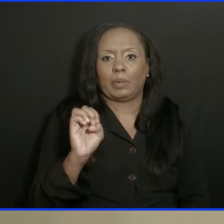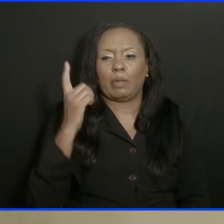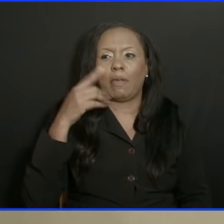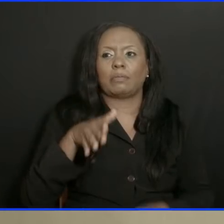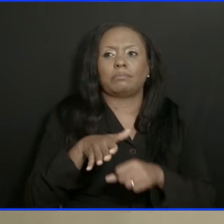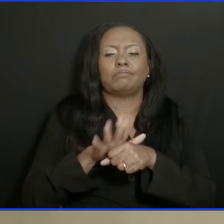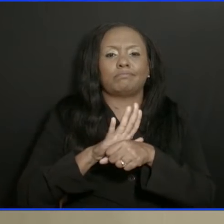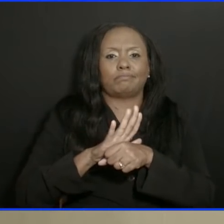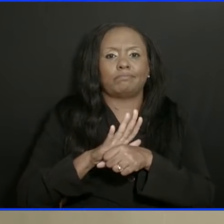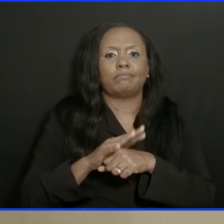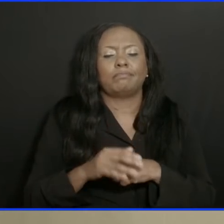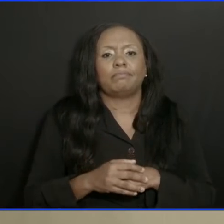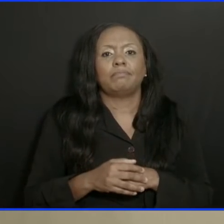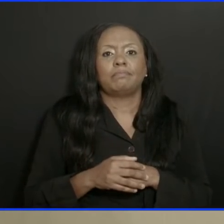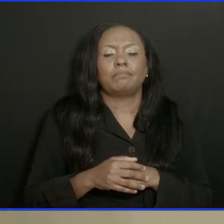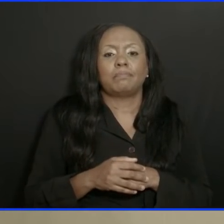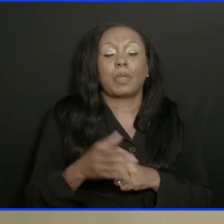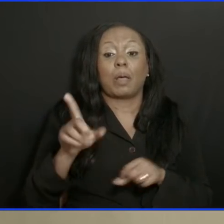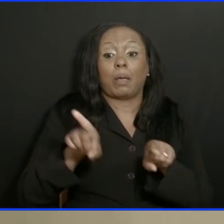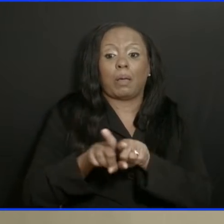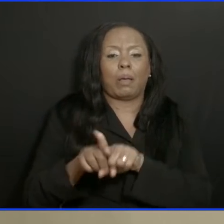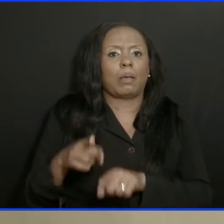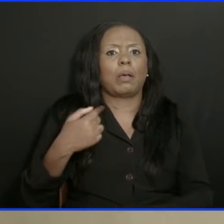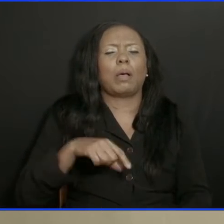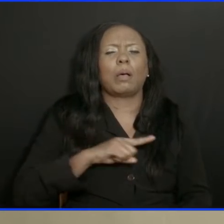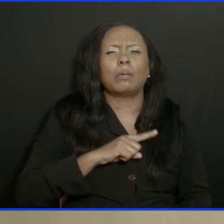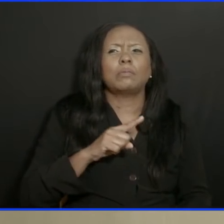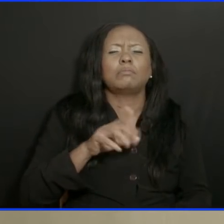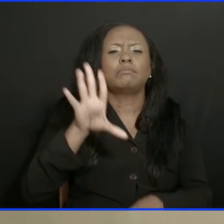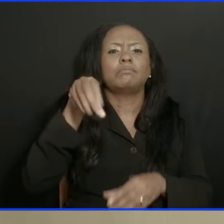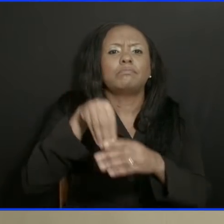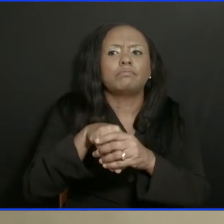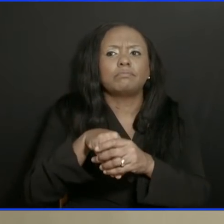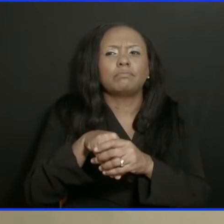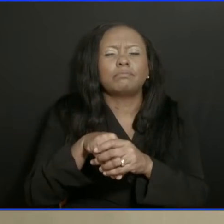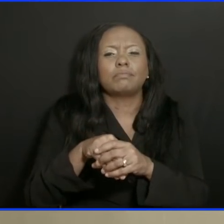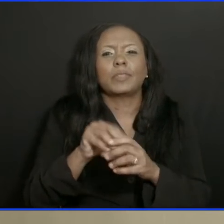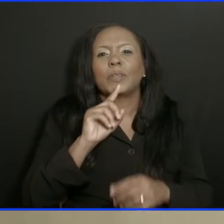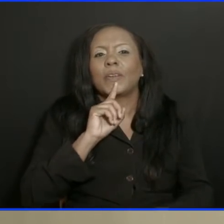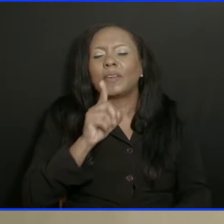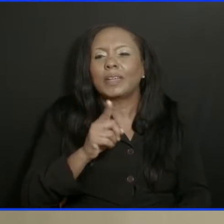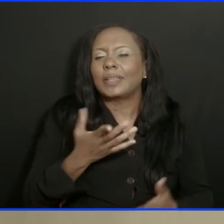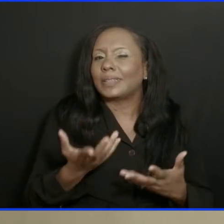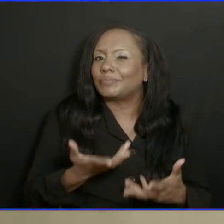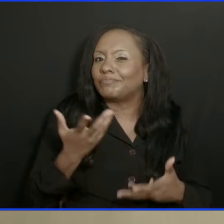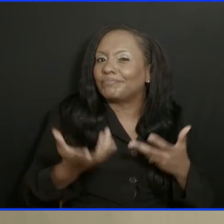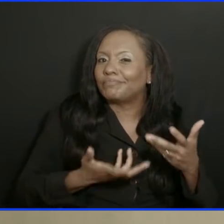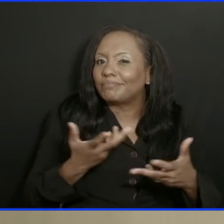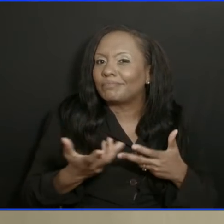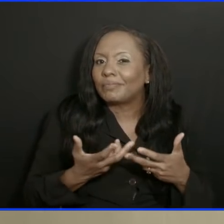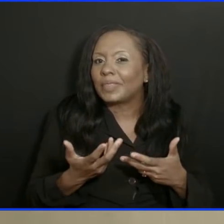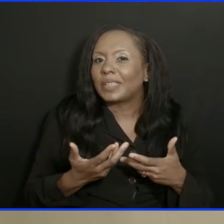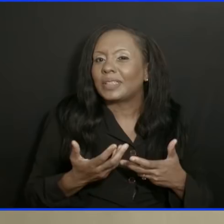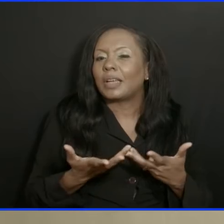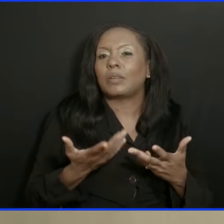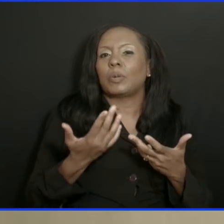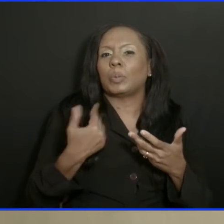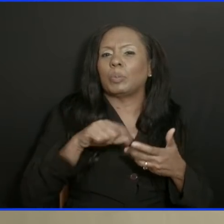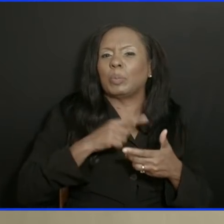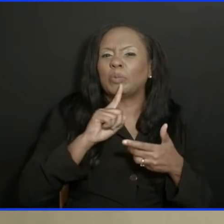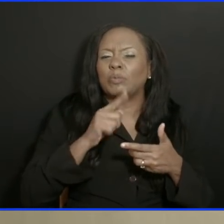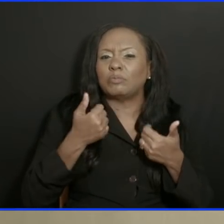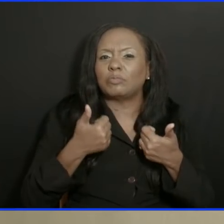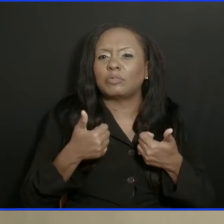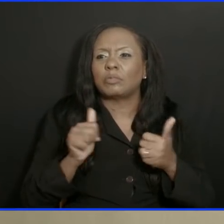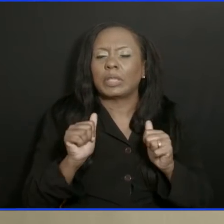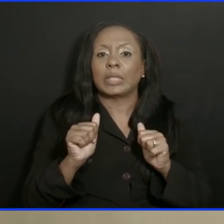with previous strains of COVID. We also had to factor in the tricky thing that Omicron does, and